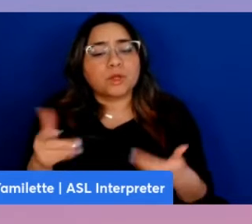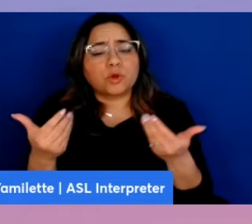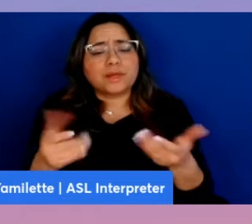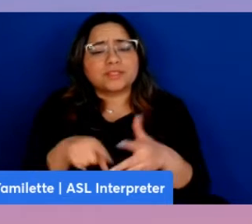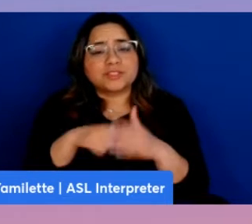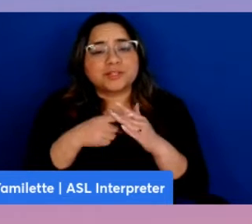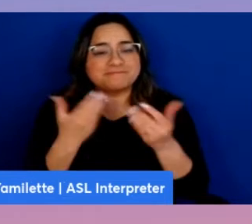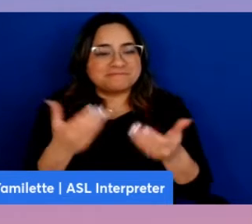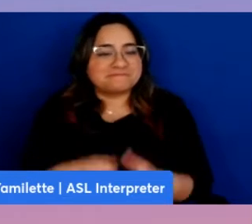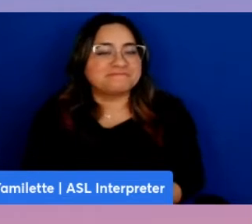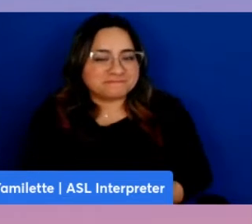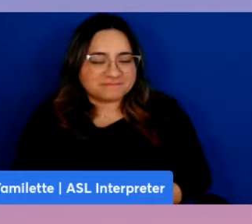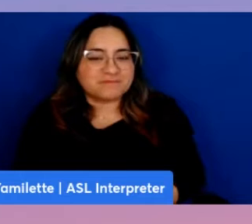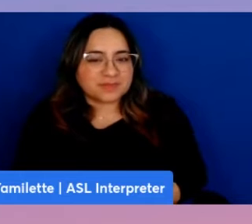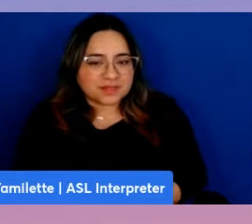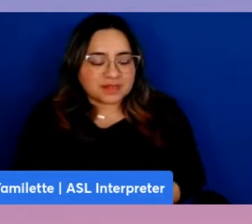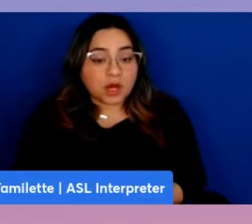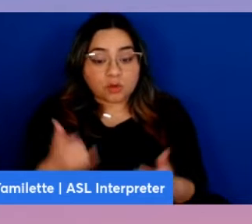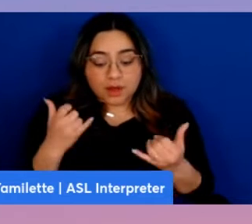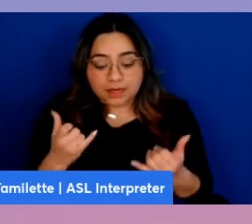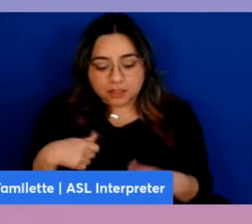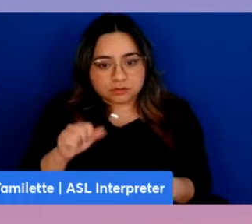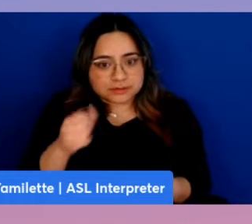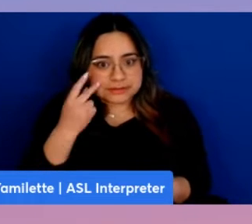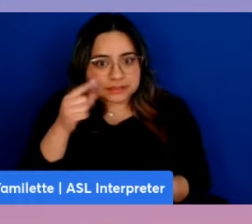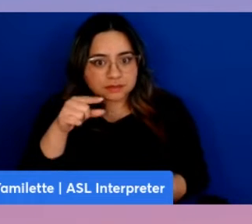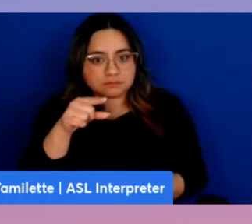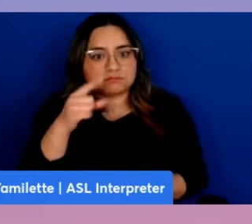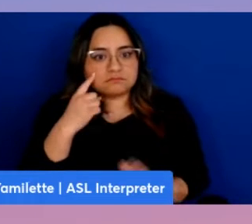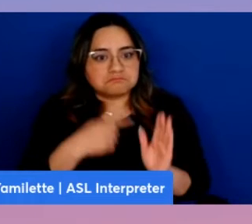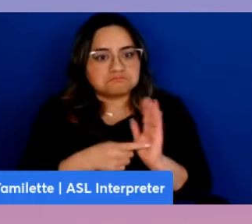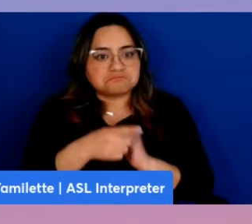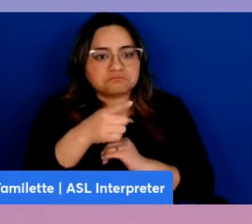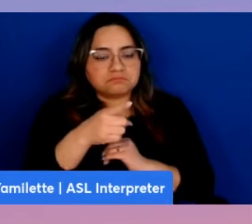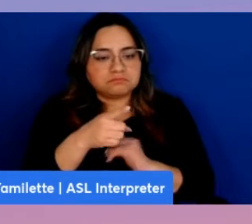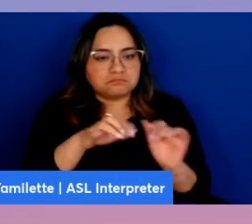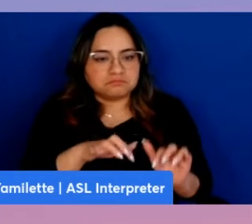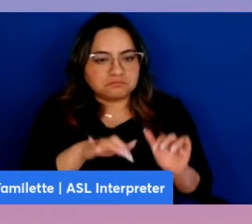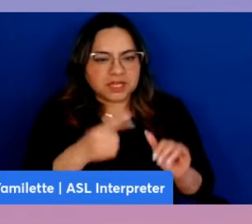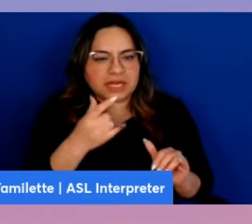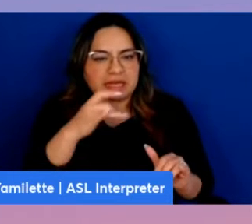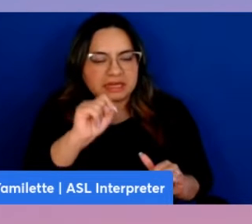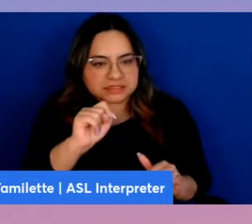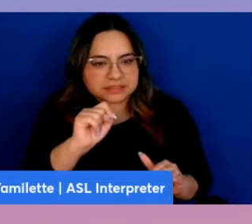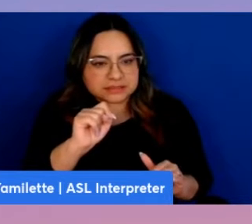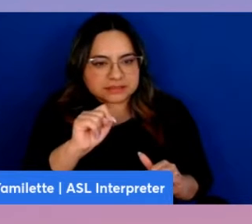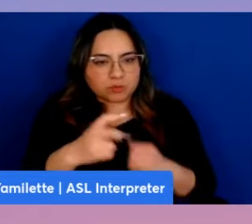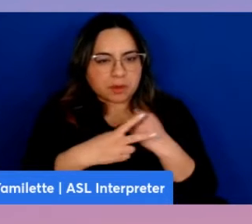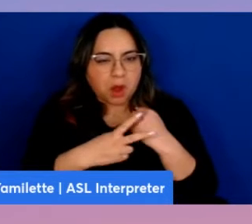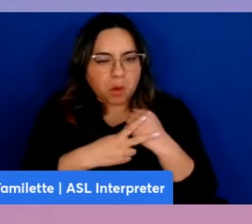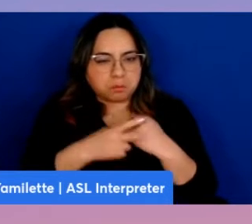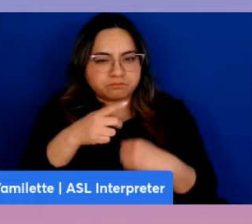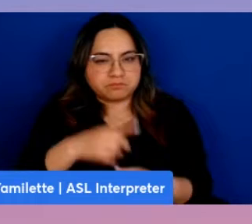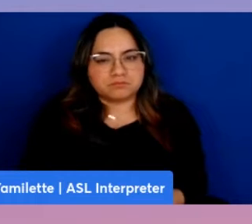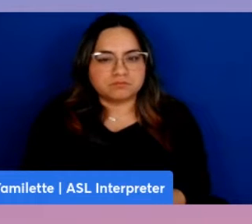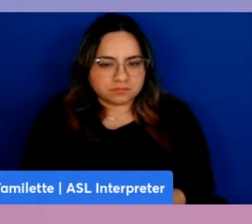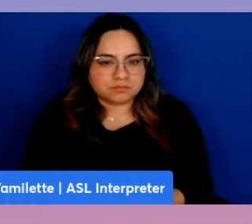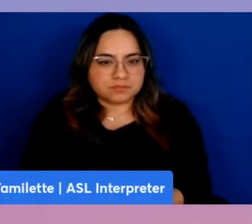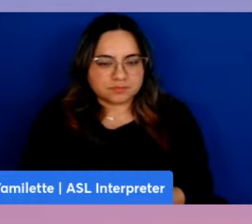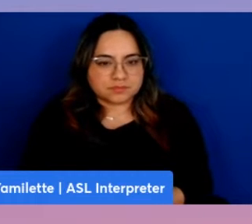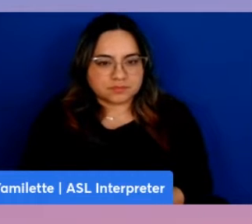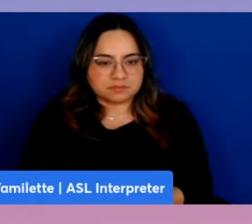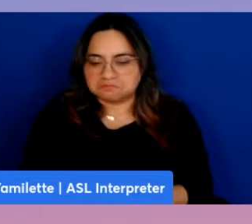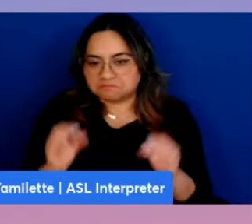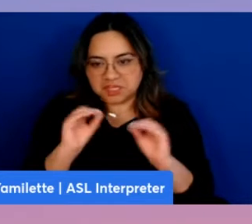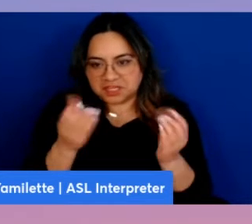So right now, as you can see, this is not even a Git repo, and there is nothing here